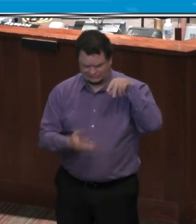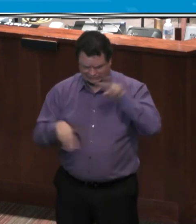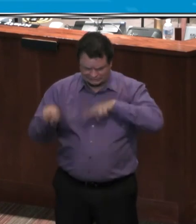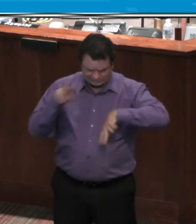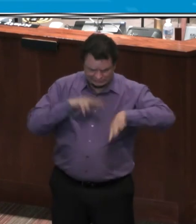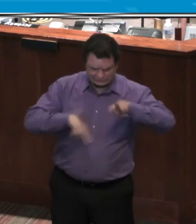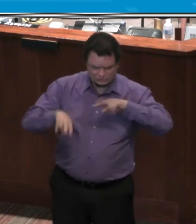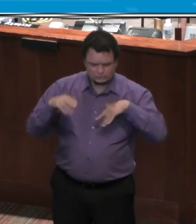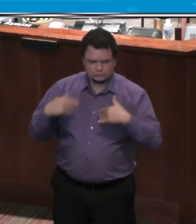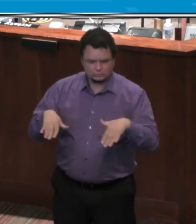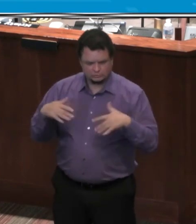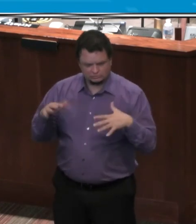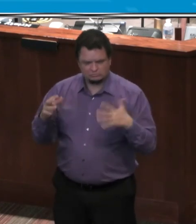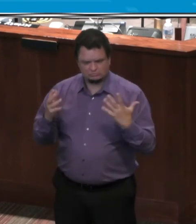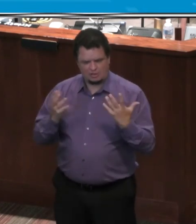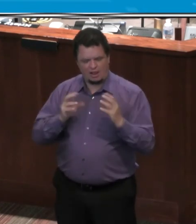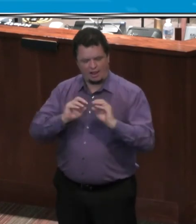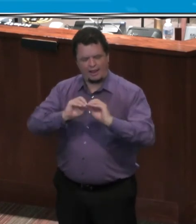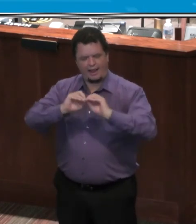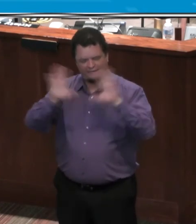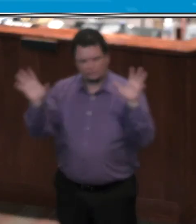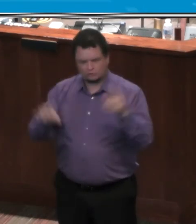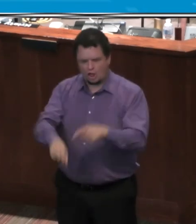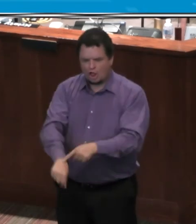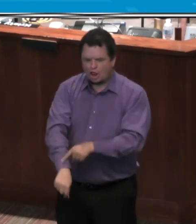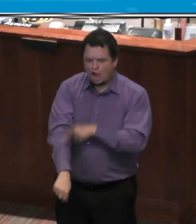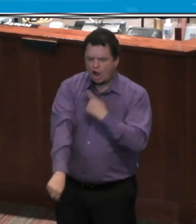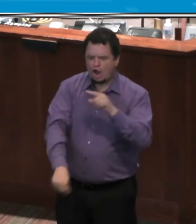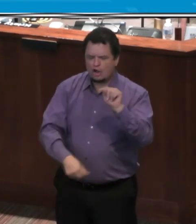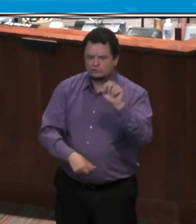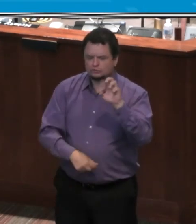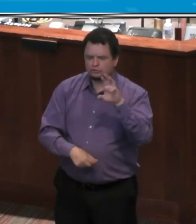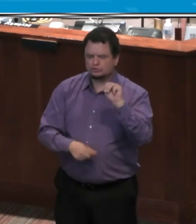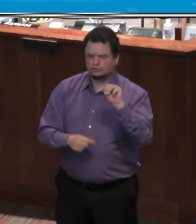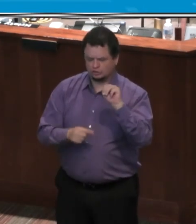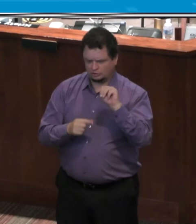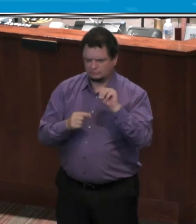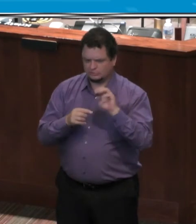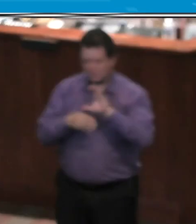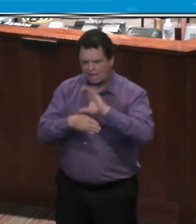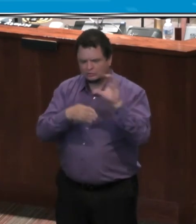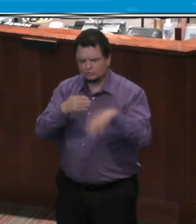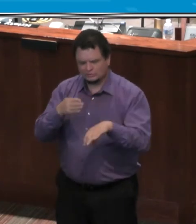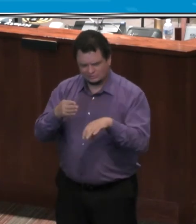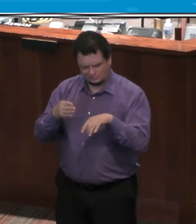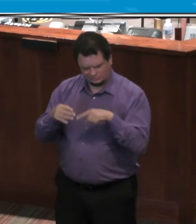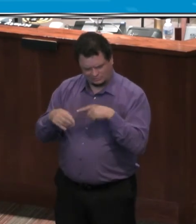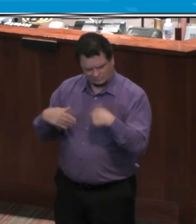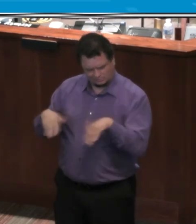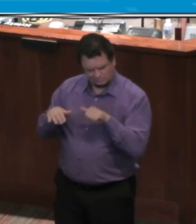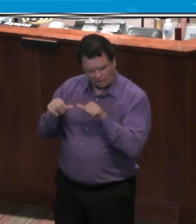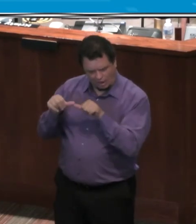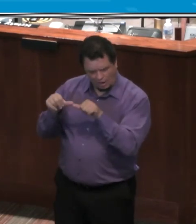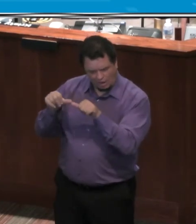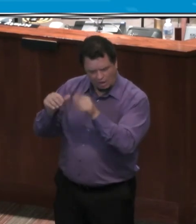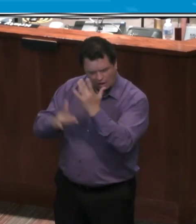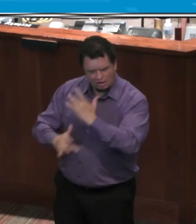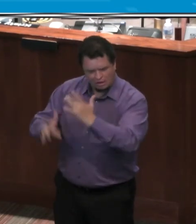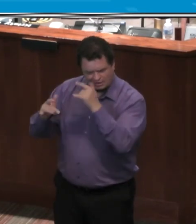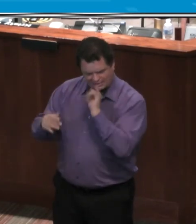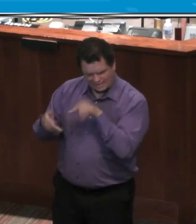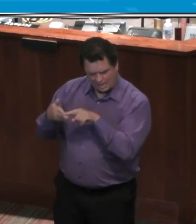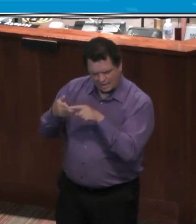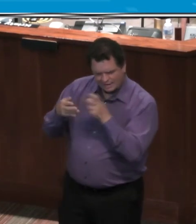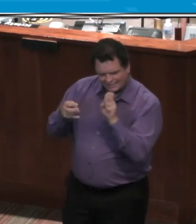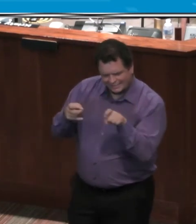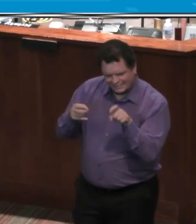consequences take time for us to understand, and how long that actually lingers, those long